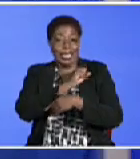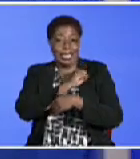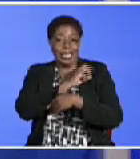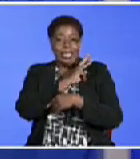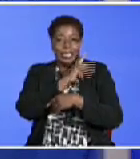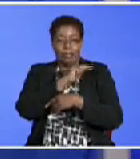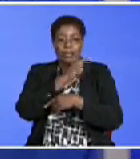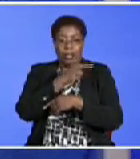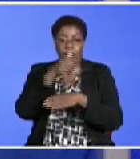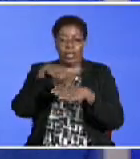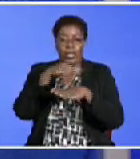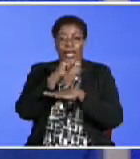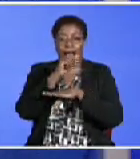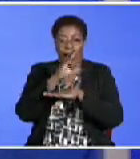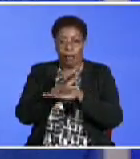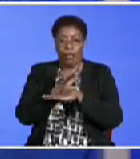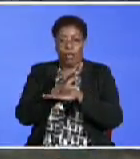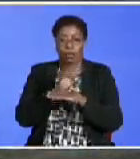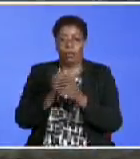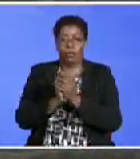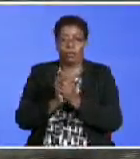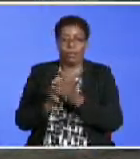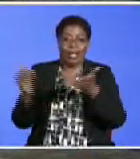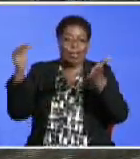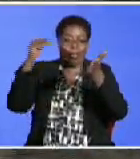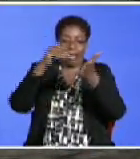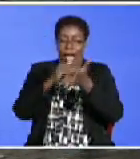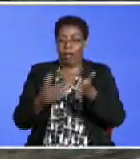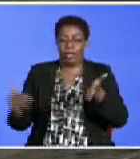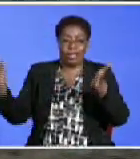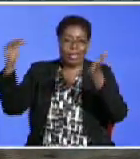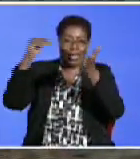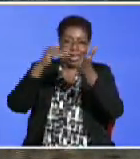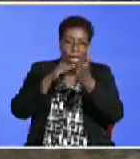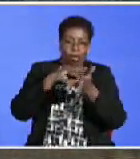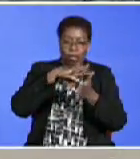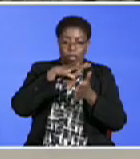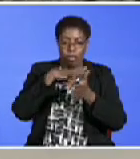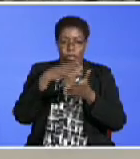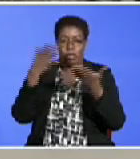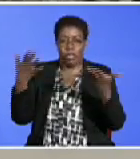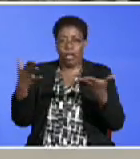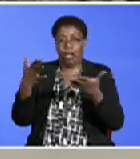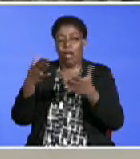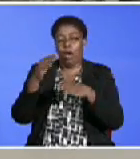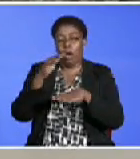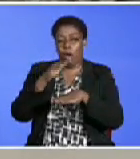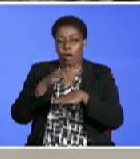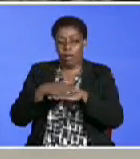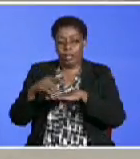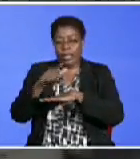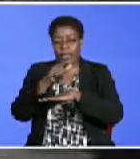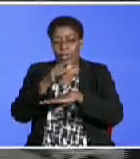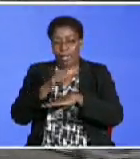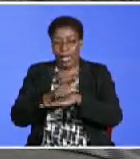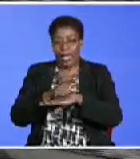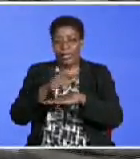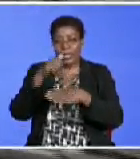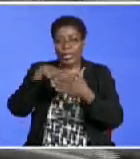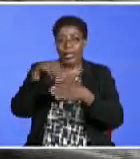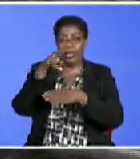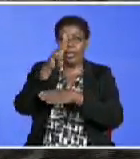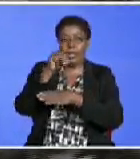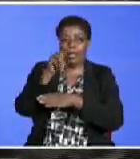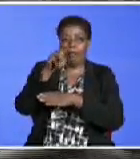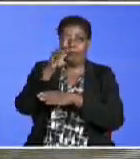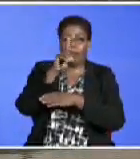the latest from there. Thousands of pounds of debris sits on the 32 acres of land commonly referred to as the Mud. It's a